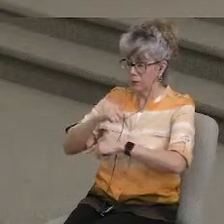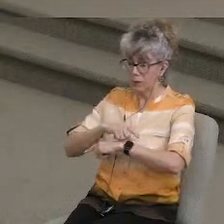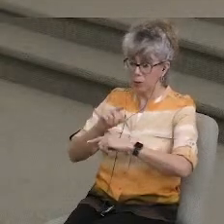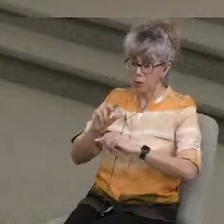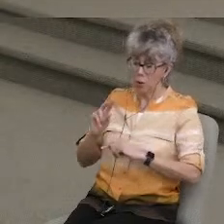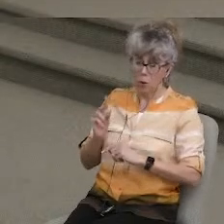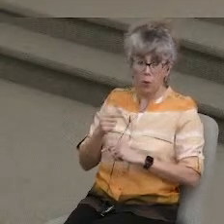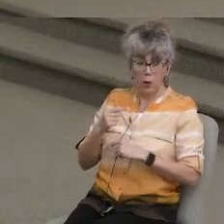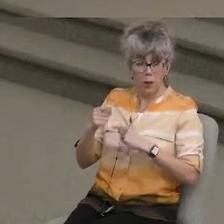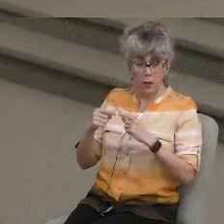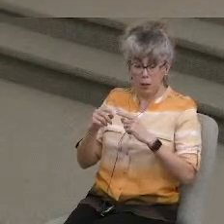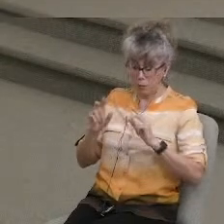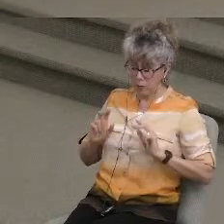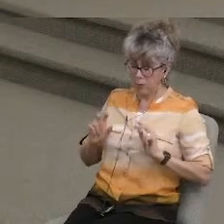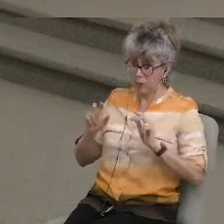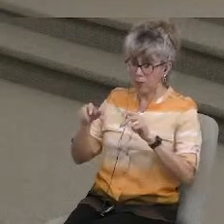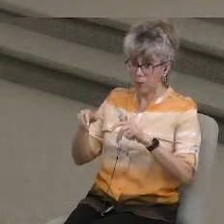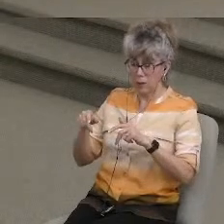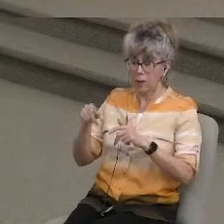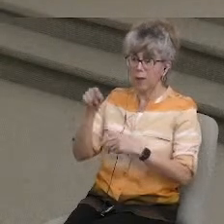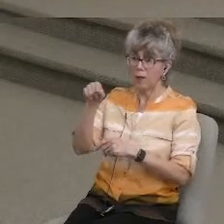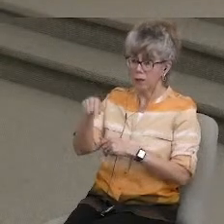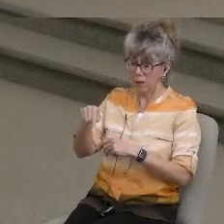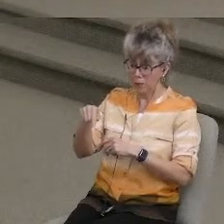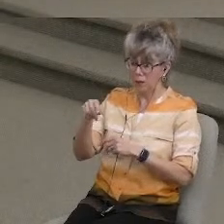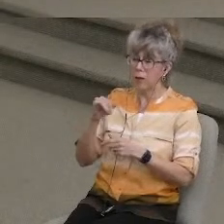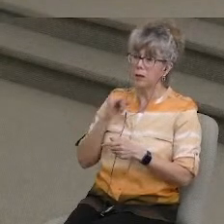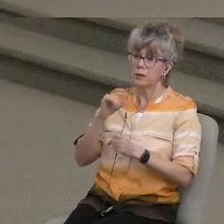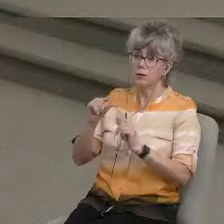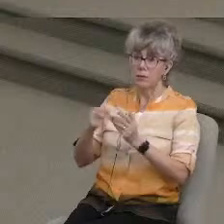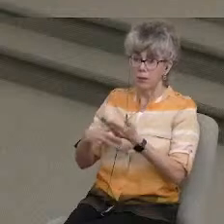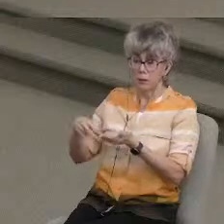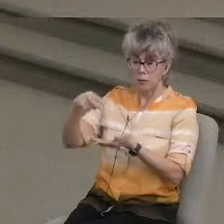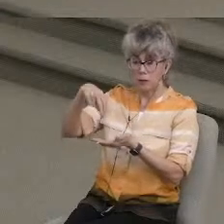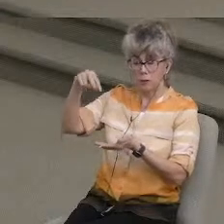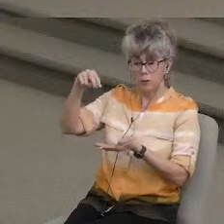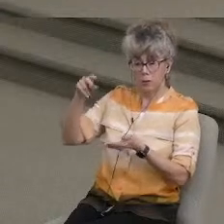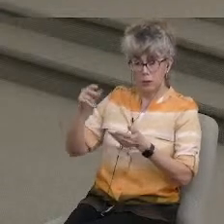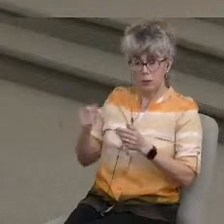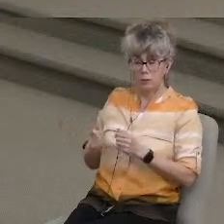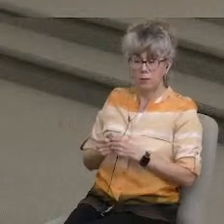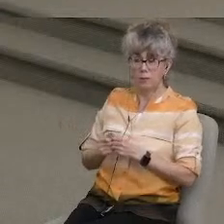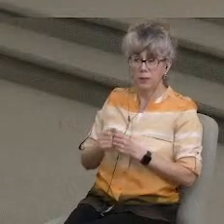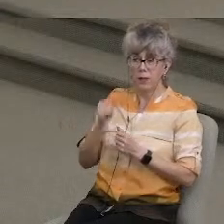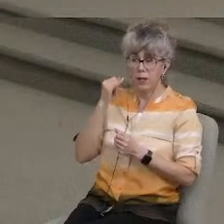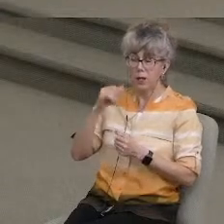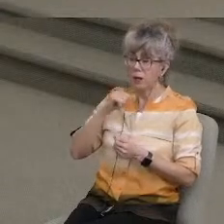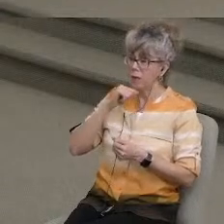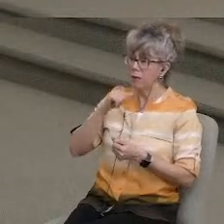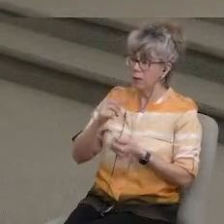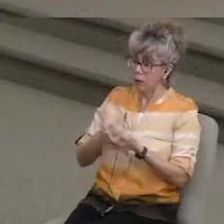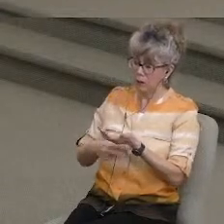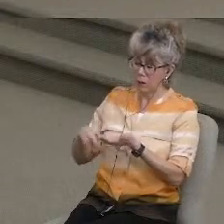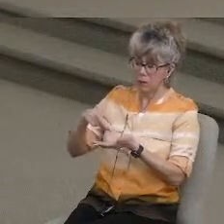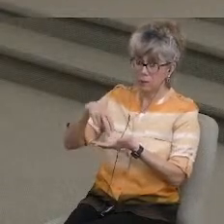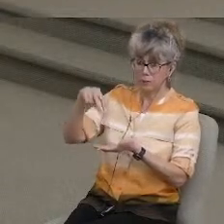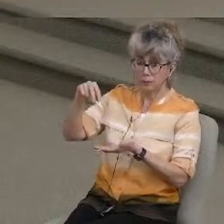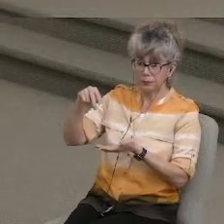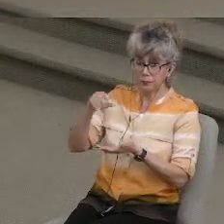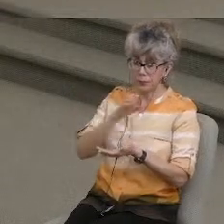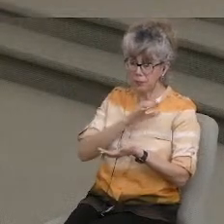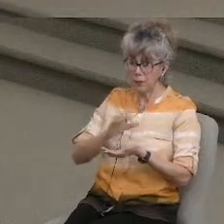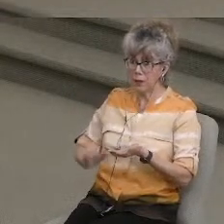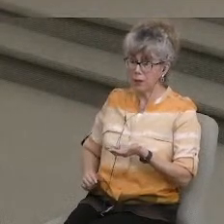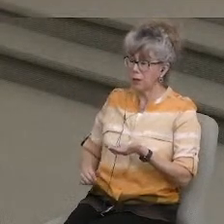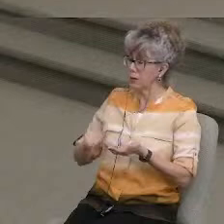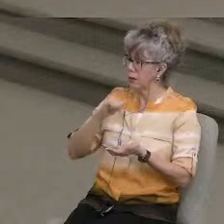grave, there's going to be a resurrection of the dead. If there is no resurrection of dead, then not even Christ has been